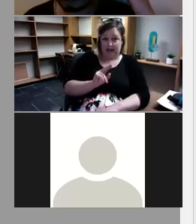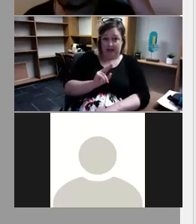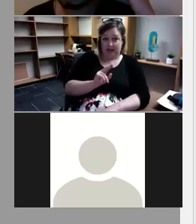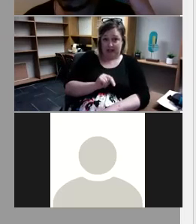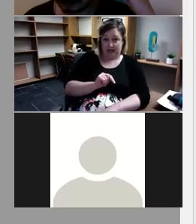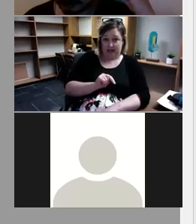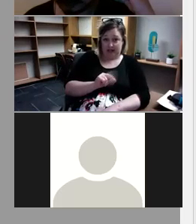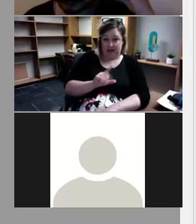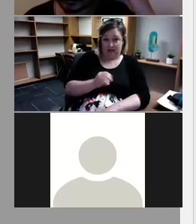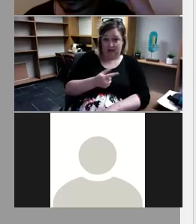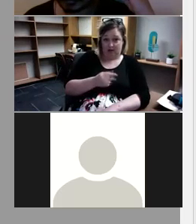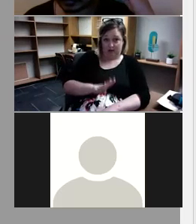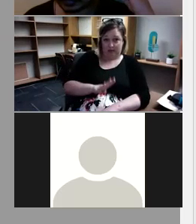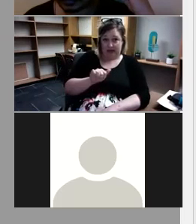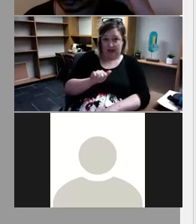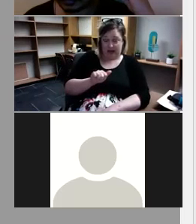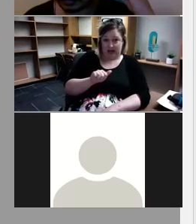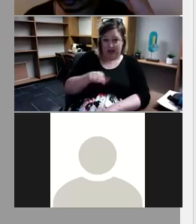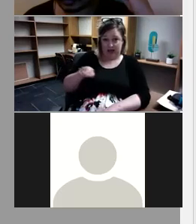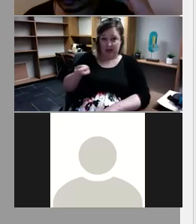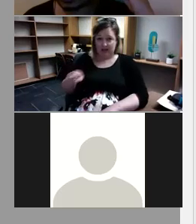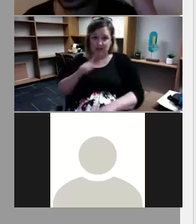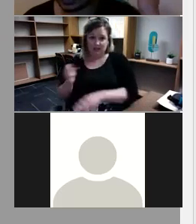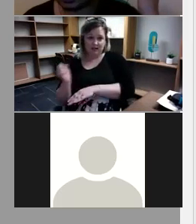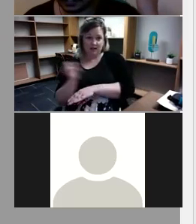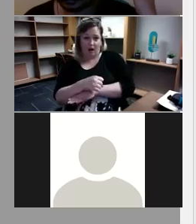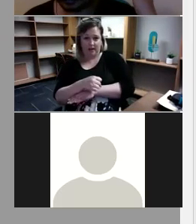3. Or well, it's dominating by some